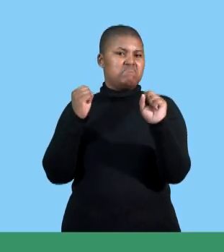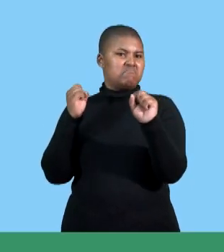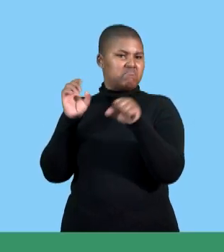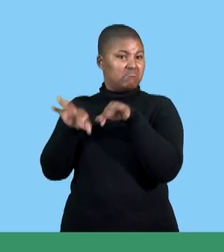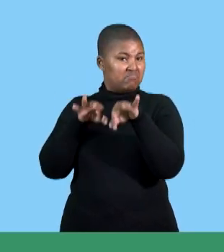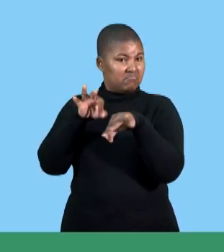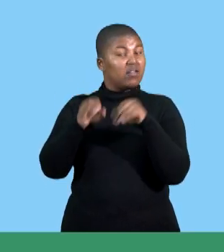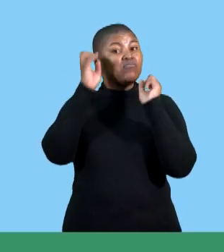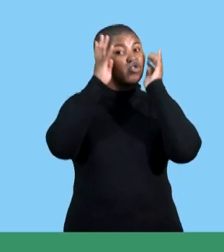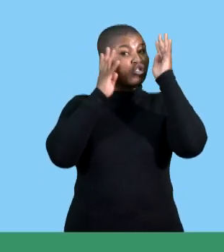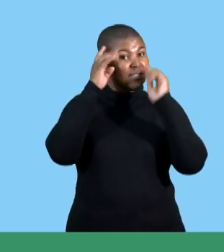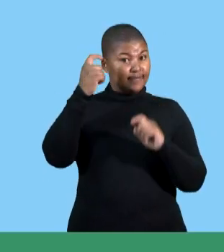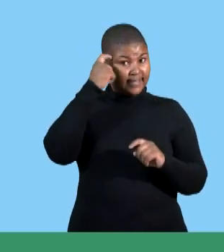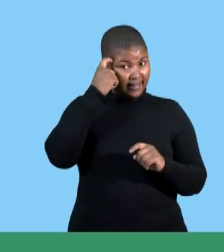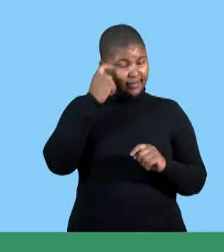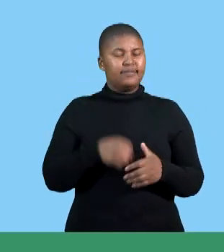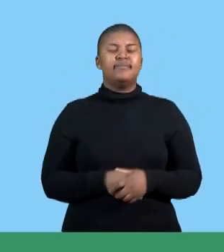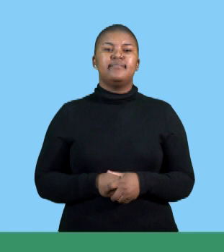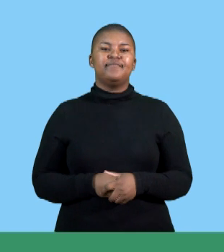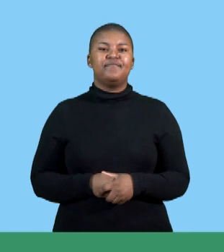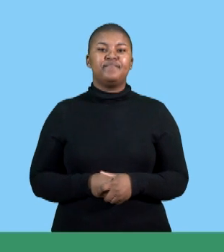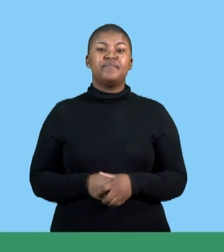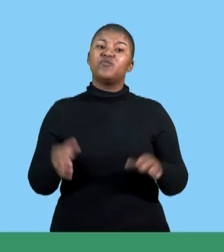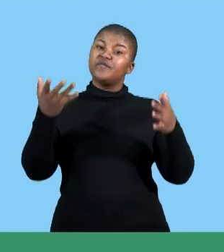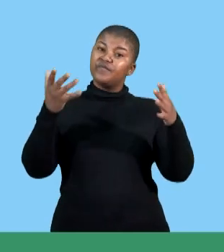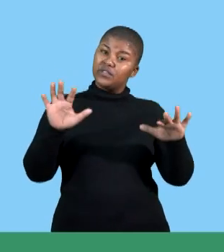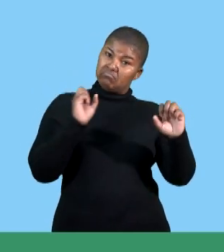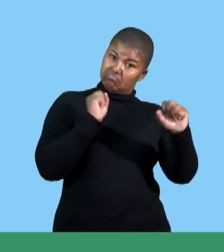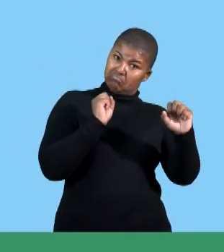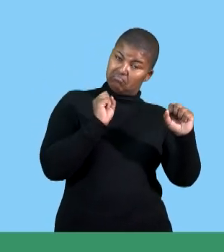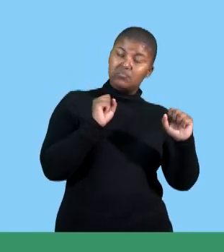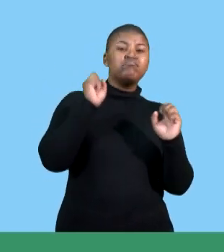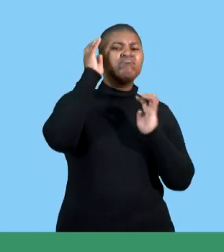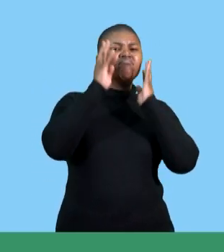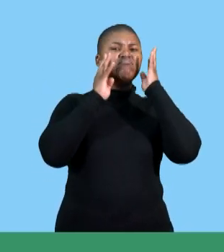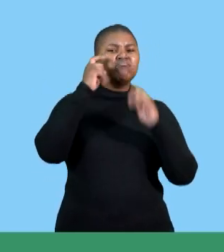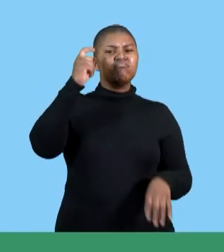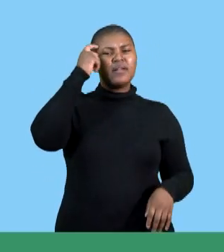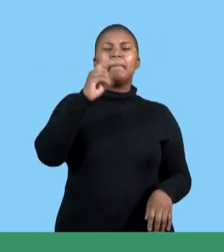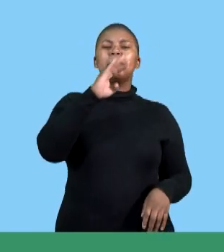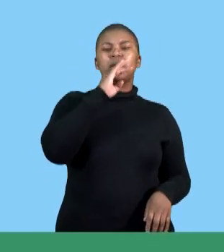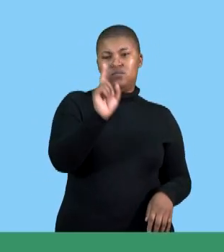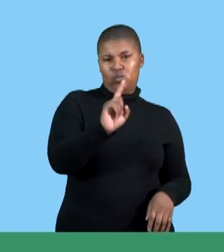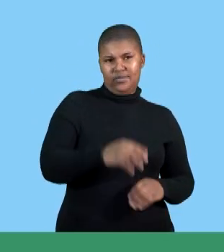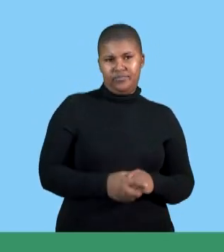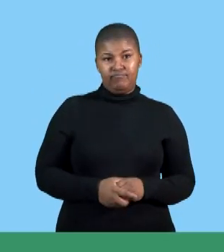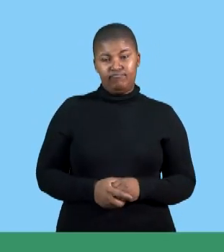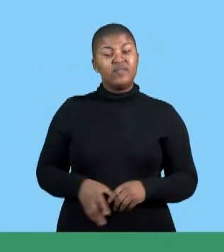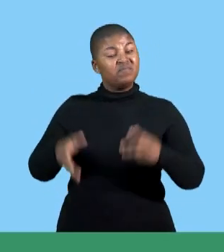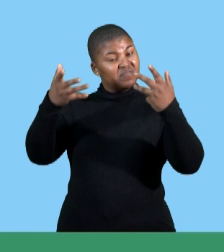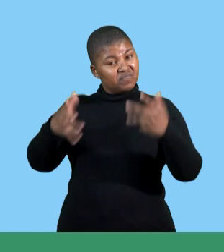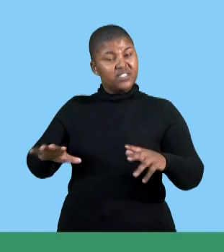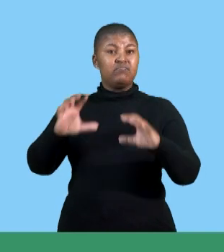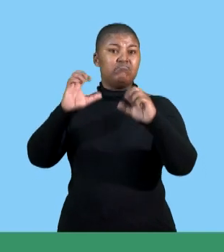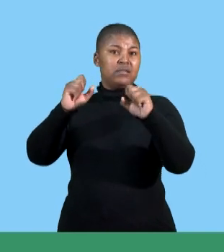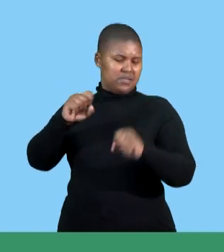creative thinking. So we spoke about the meaning of creative thinking, and then we spoke